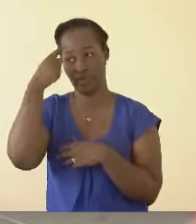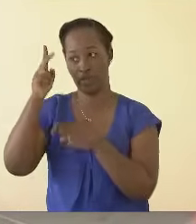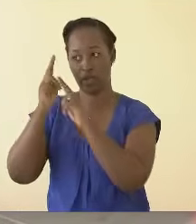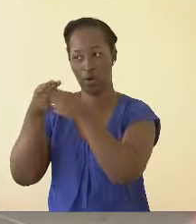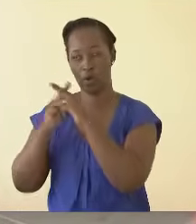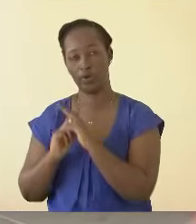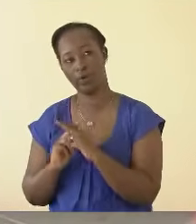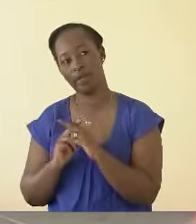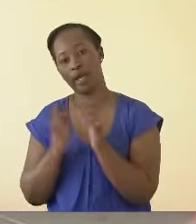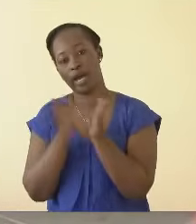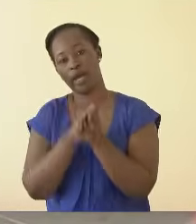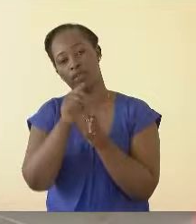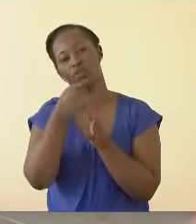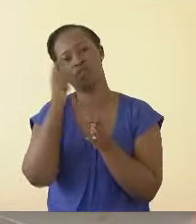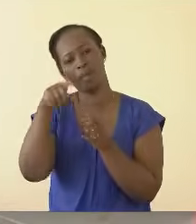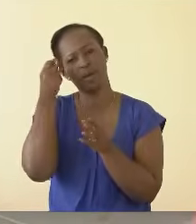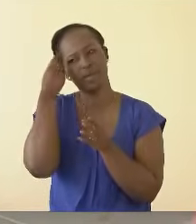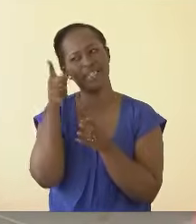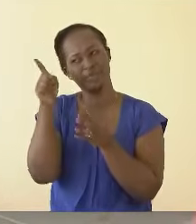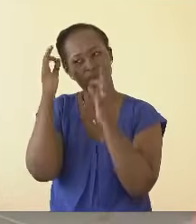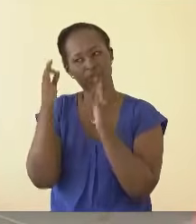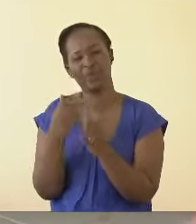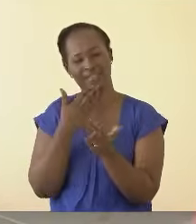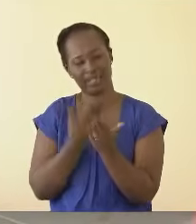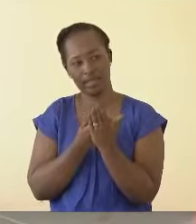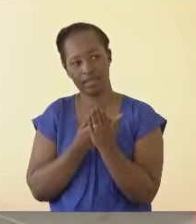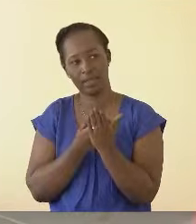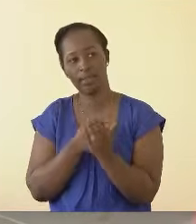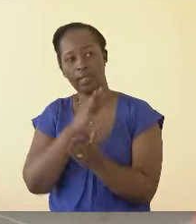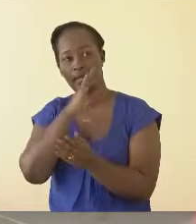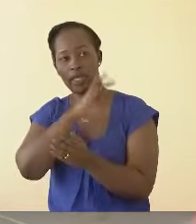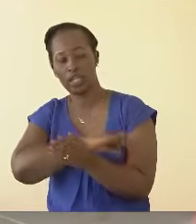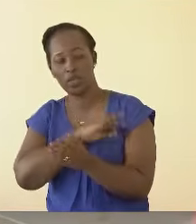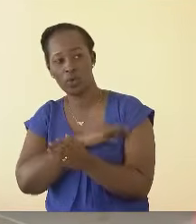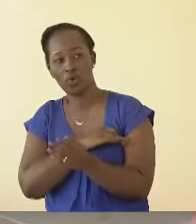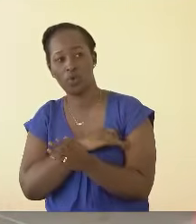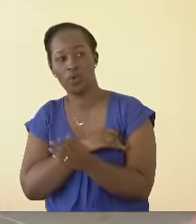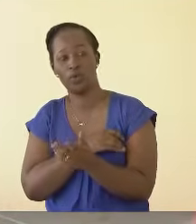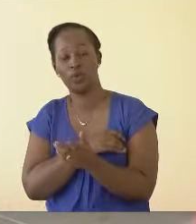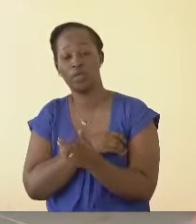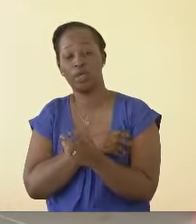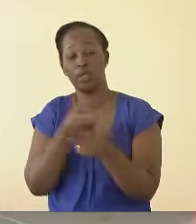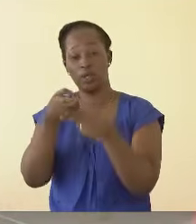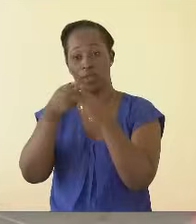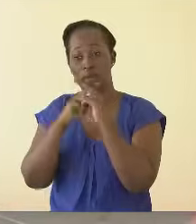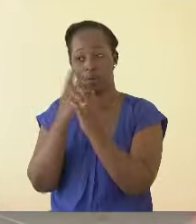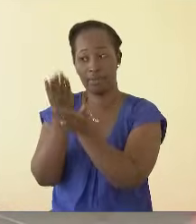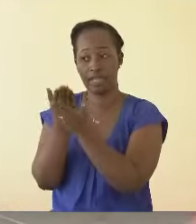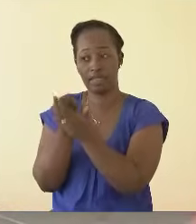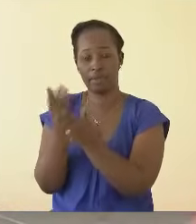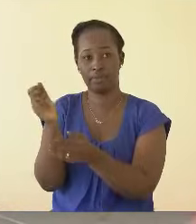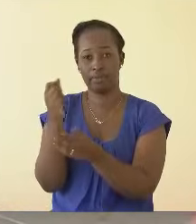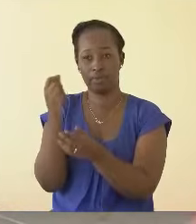And you have to understand this very well. The interest paid, the loan was acquired in May. The loan was acquired in